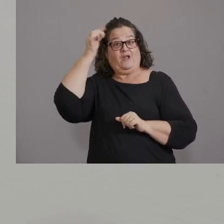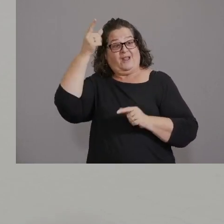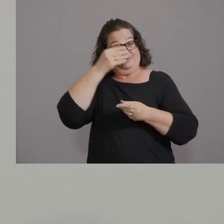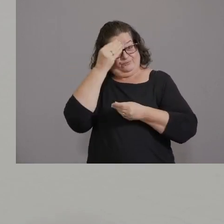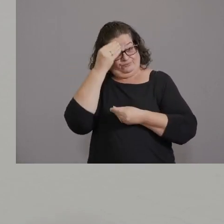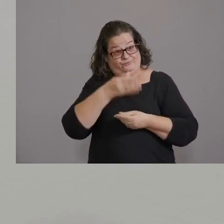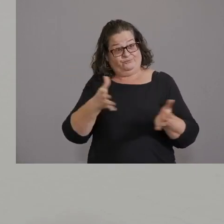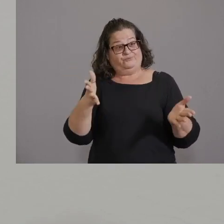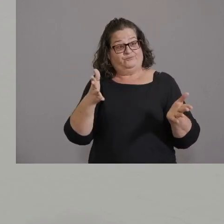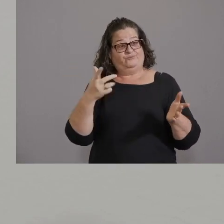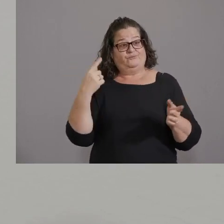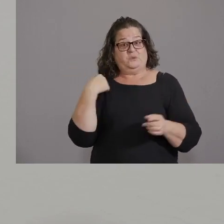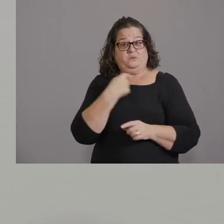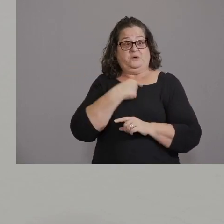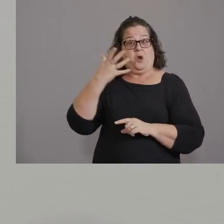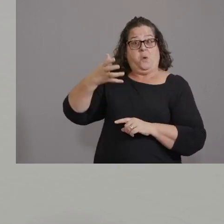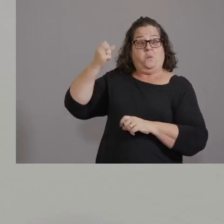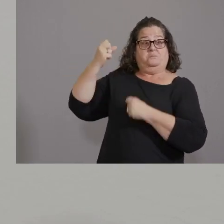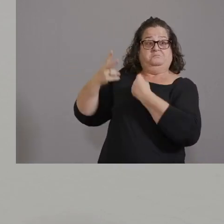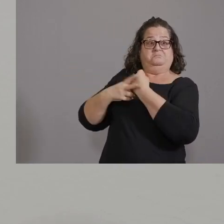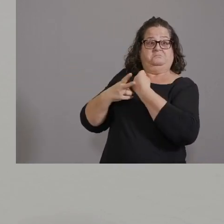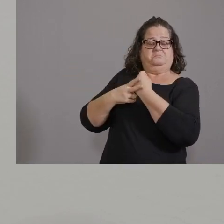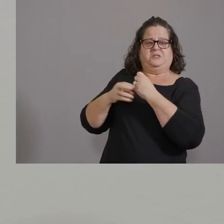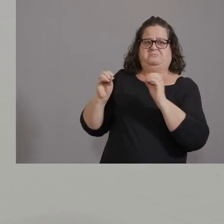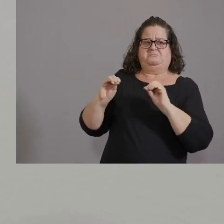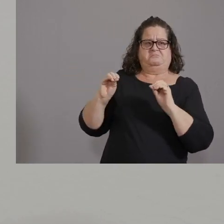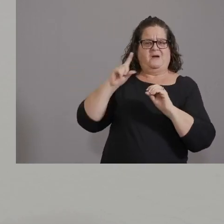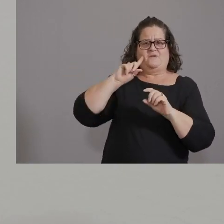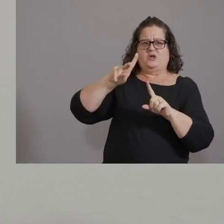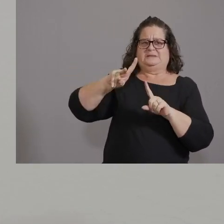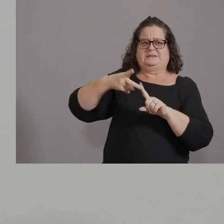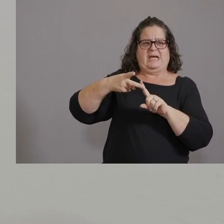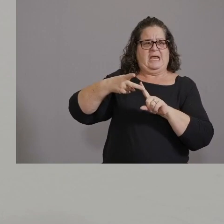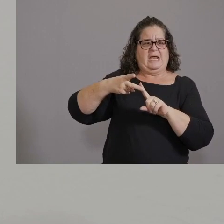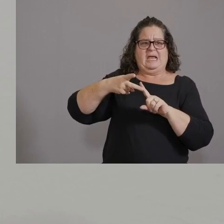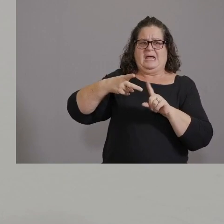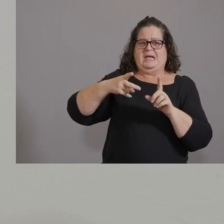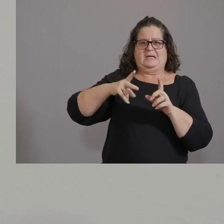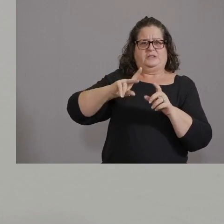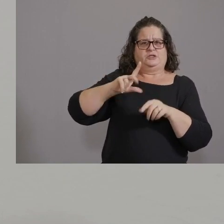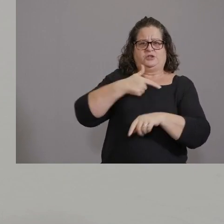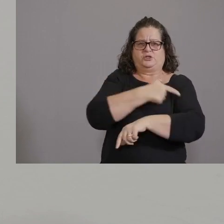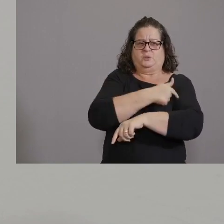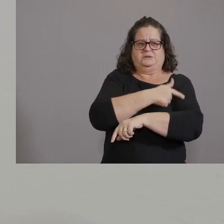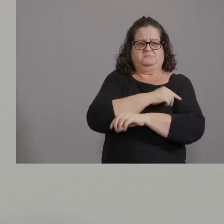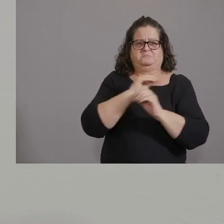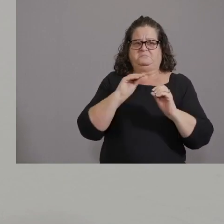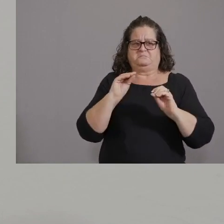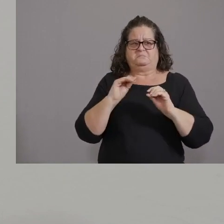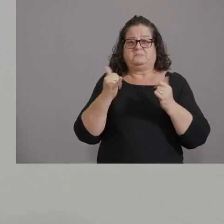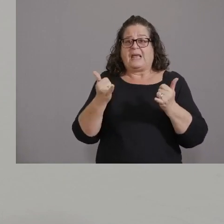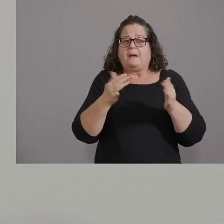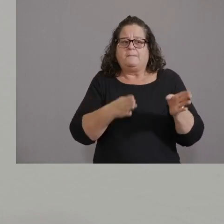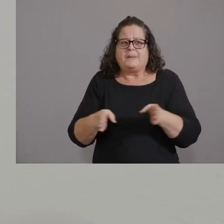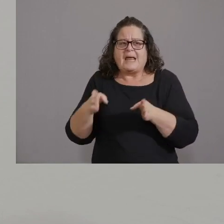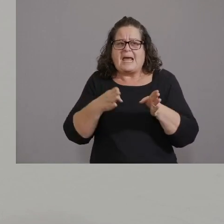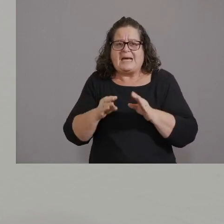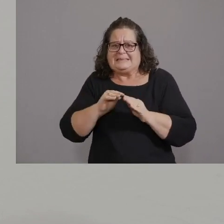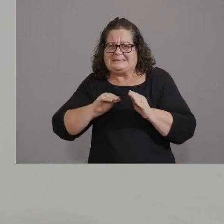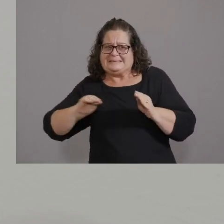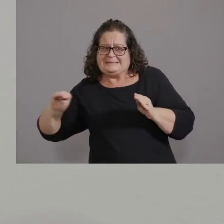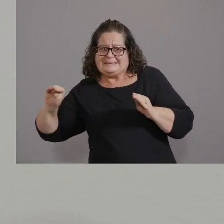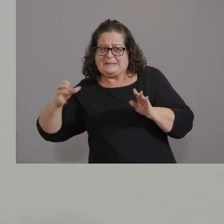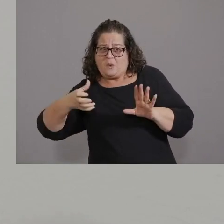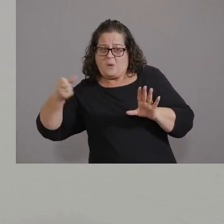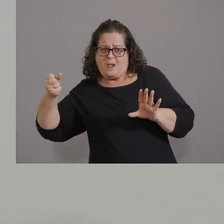second dose, are those plans to ramp up now being put on hold? I think the folks at home would really like to know an answer to